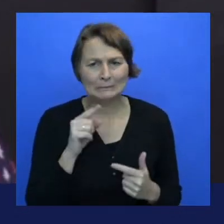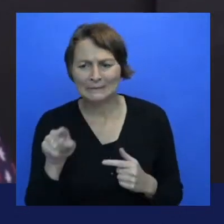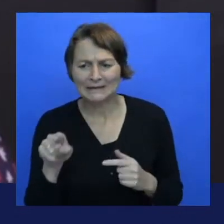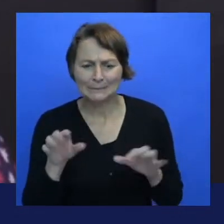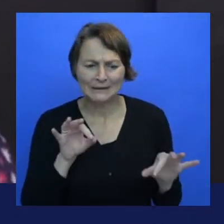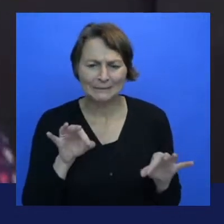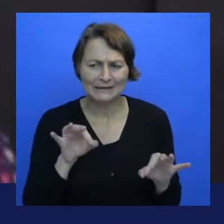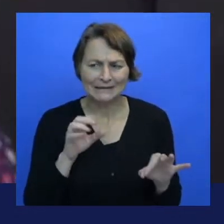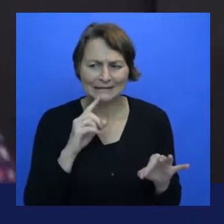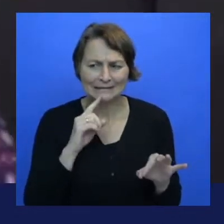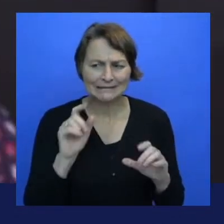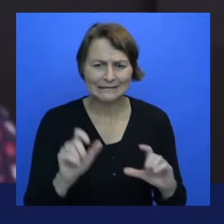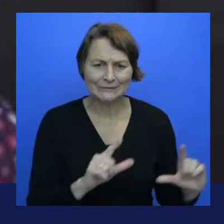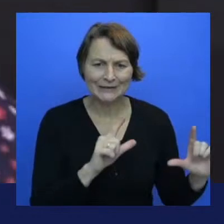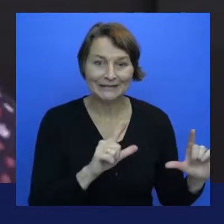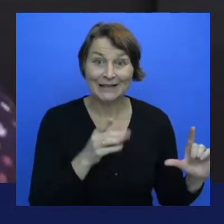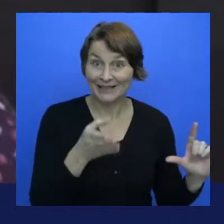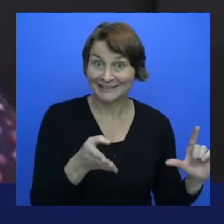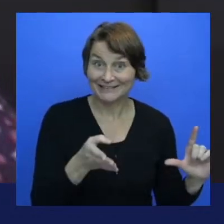one.